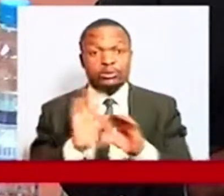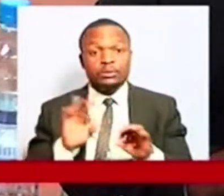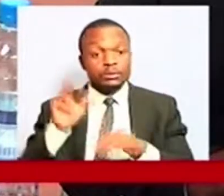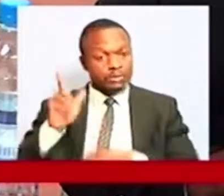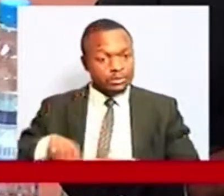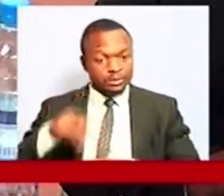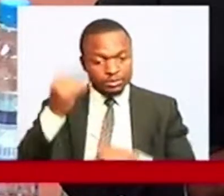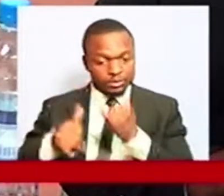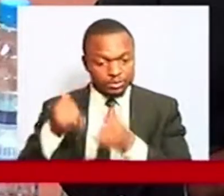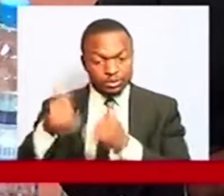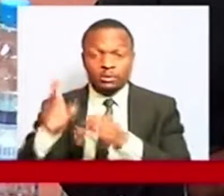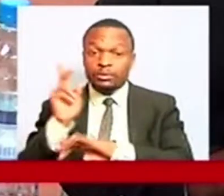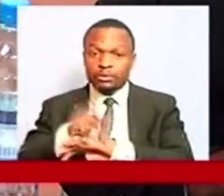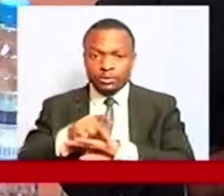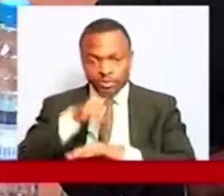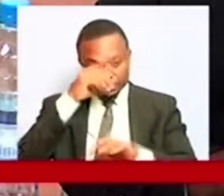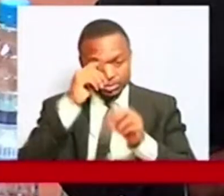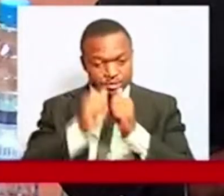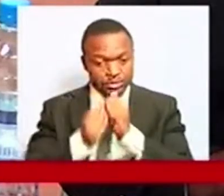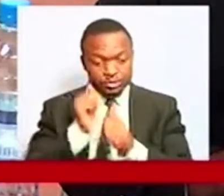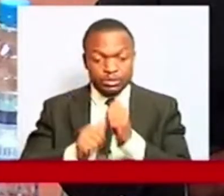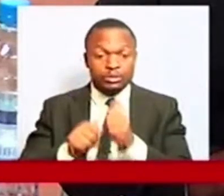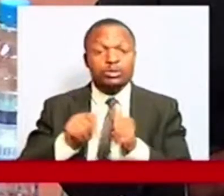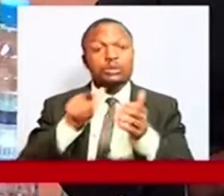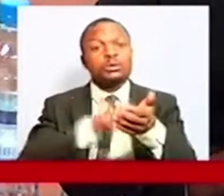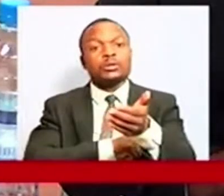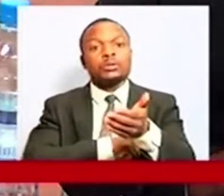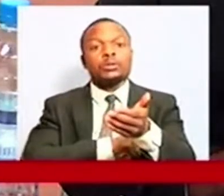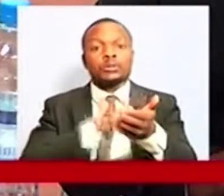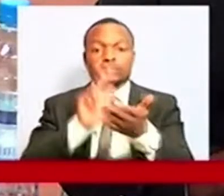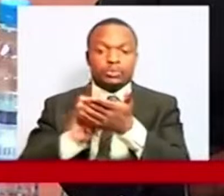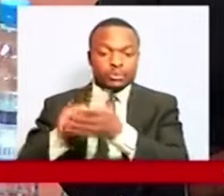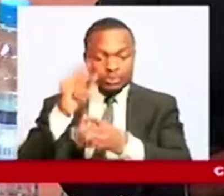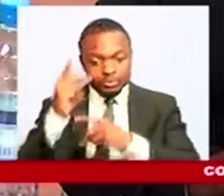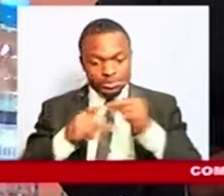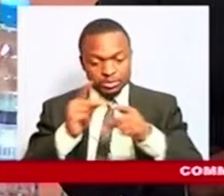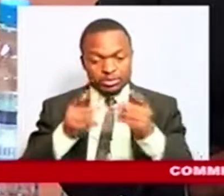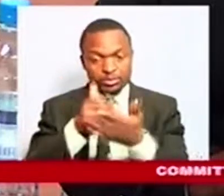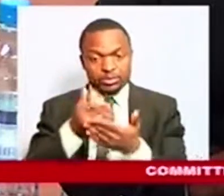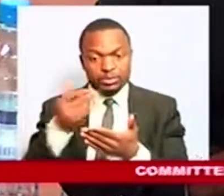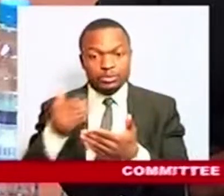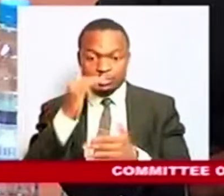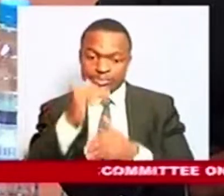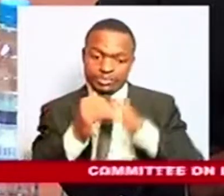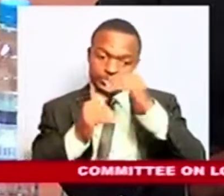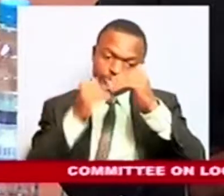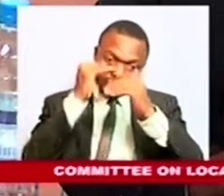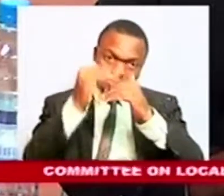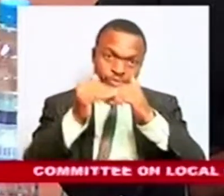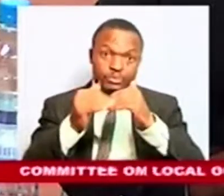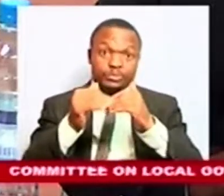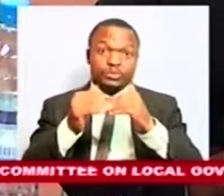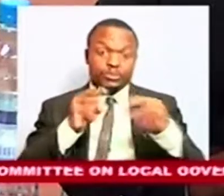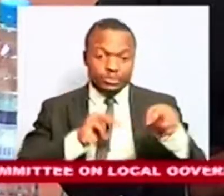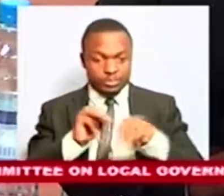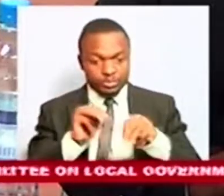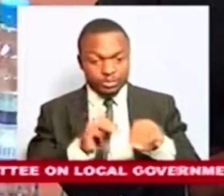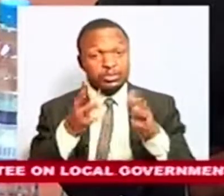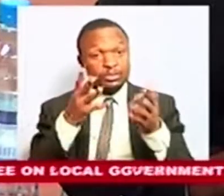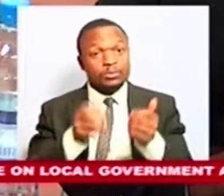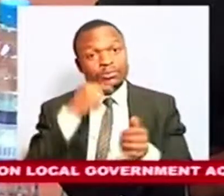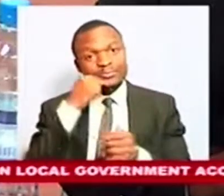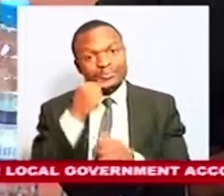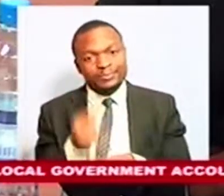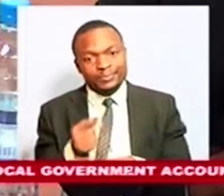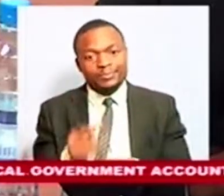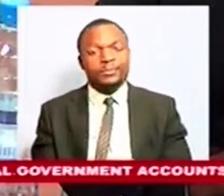to complete the project was attributed to lengthy approval process and procurement procedures. However, management wishes to state